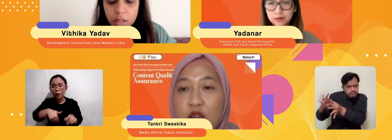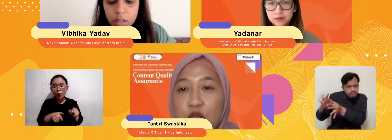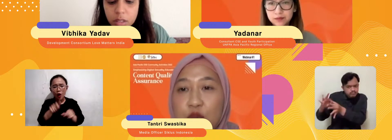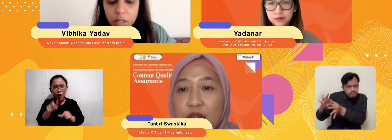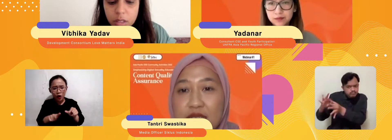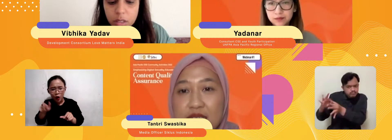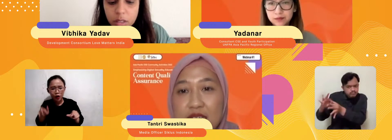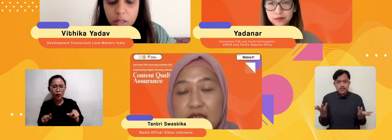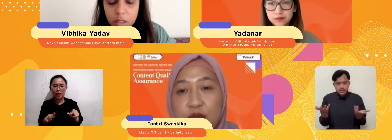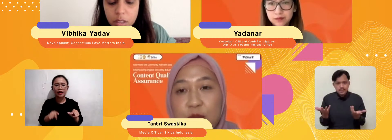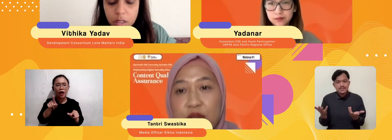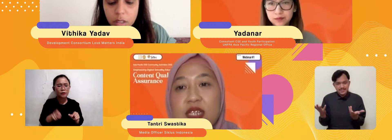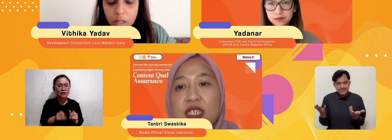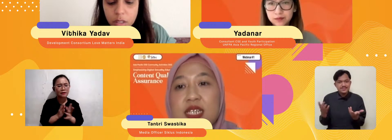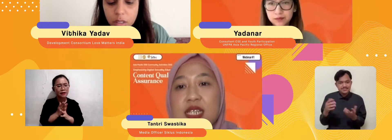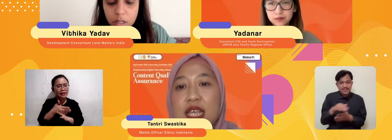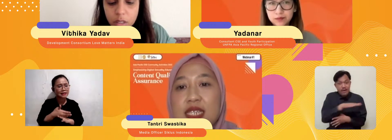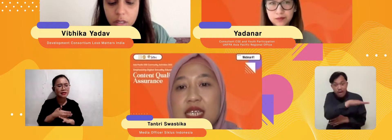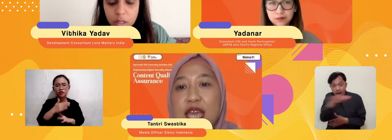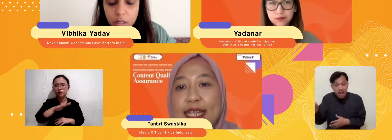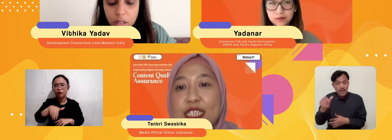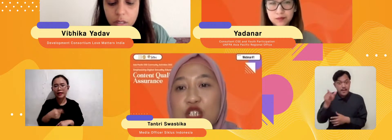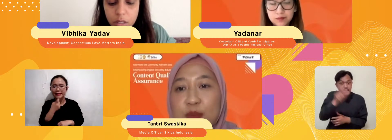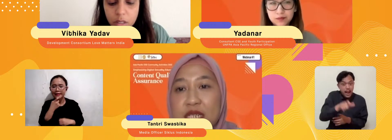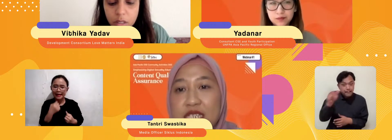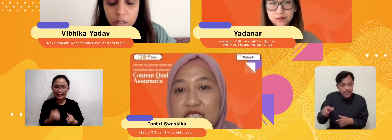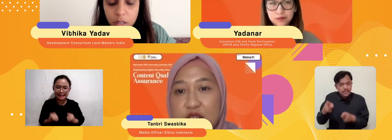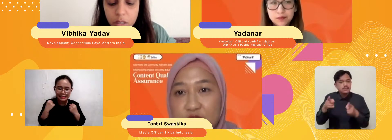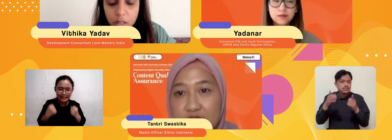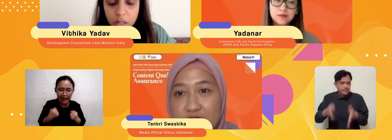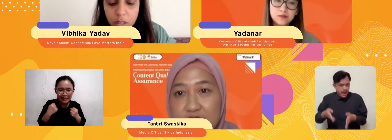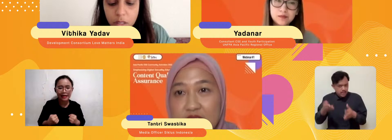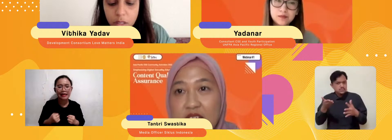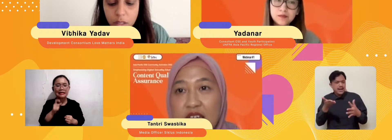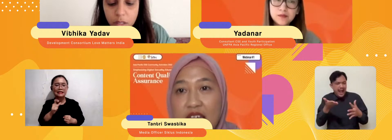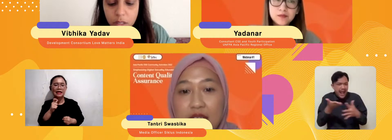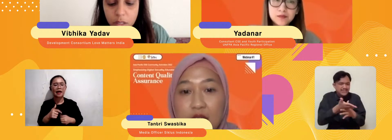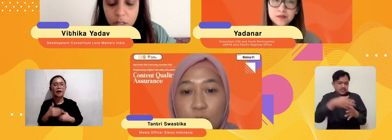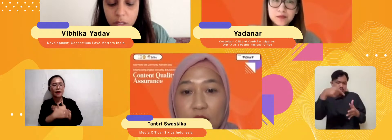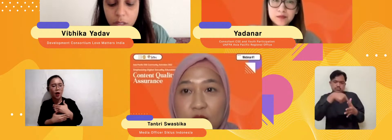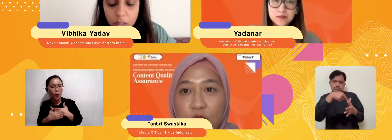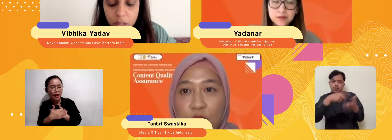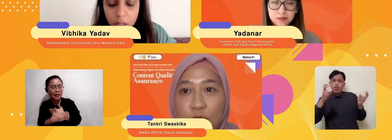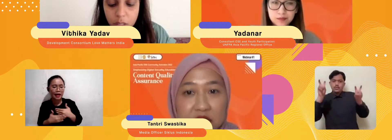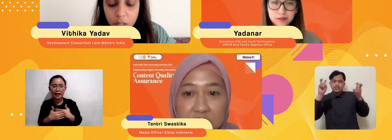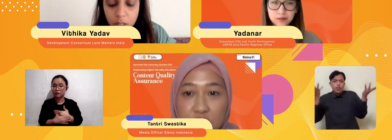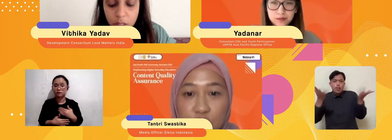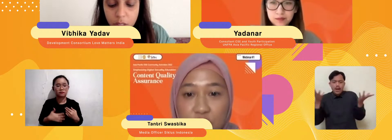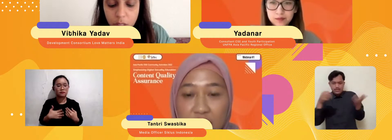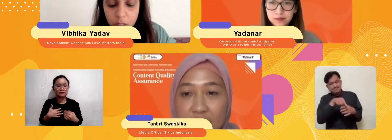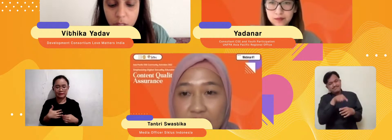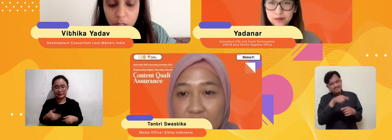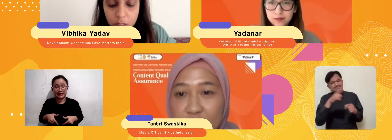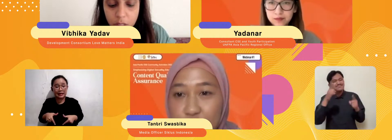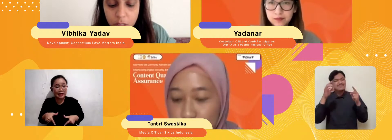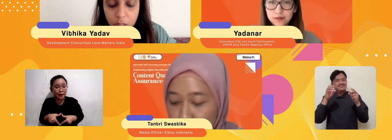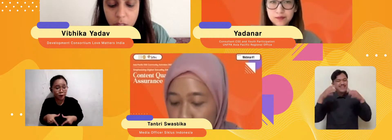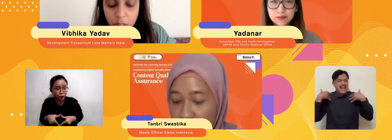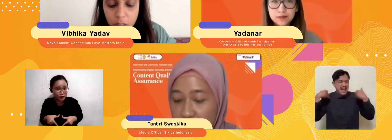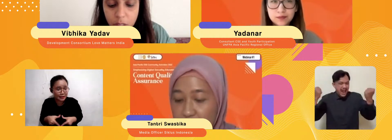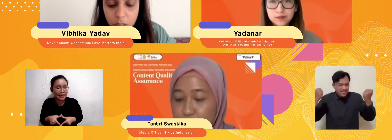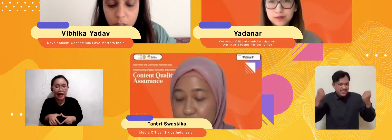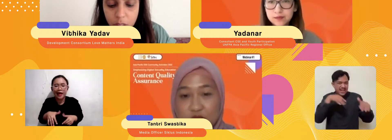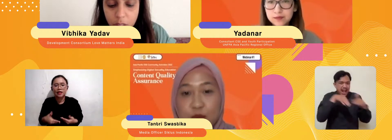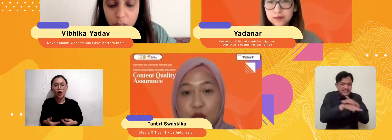encouraged to access HIV prevention, testing, and treatment services. Any comment from you, Yadana,